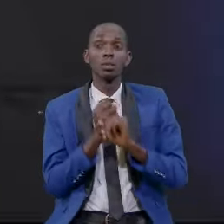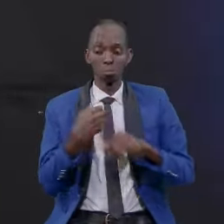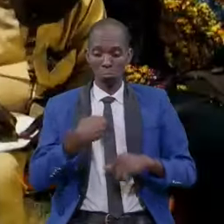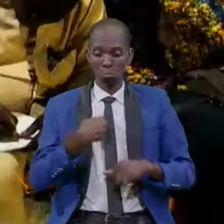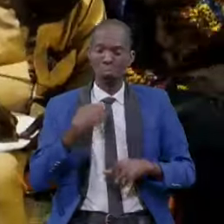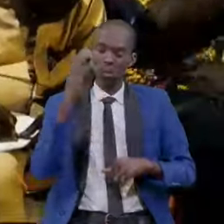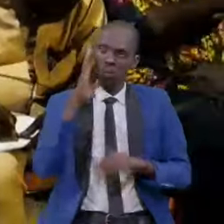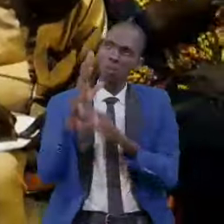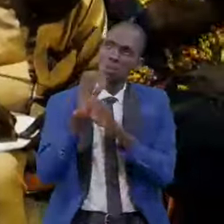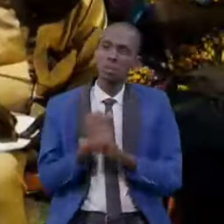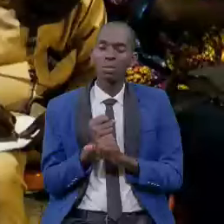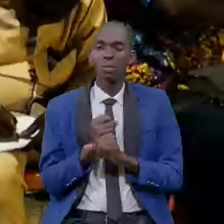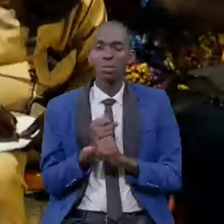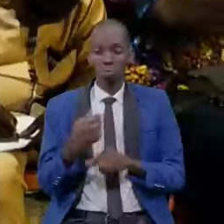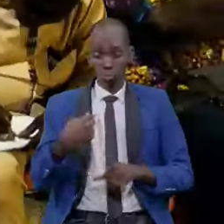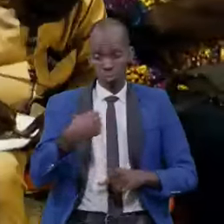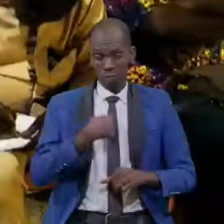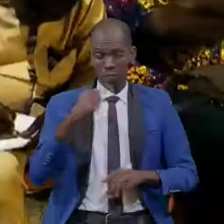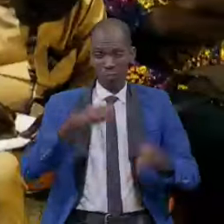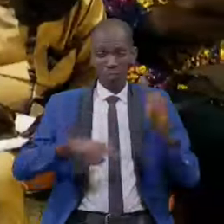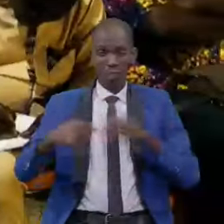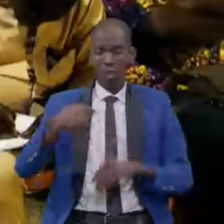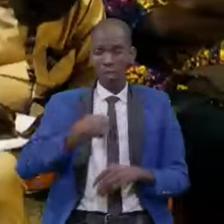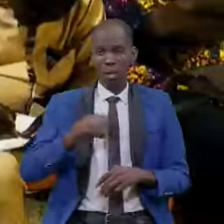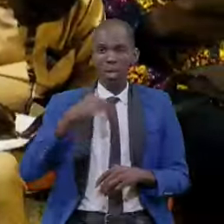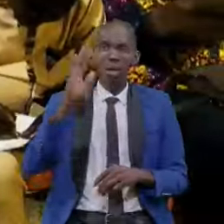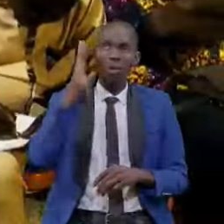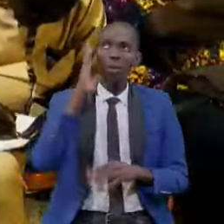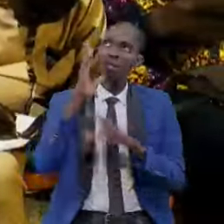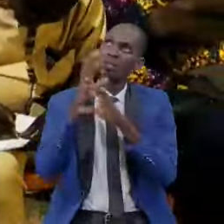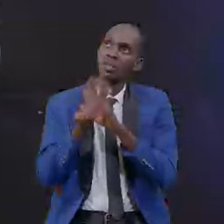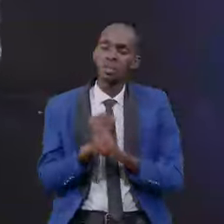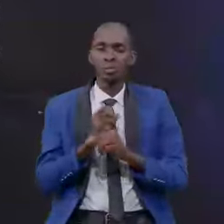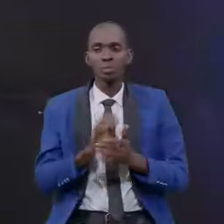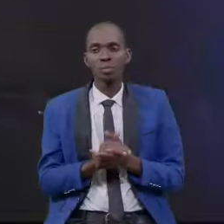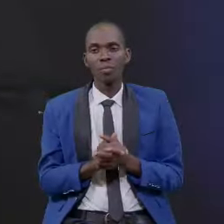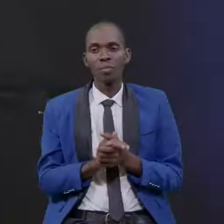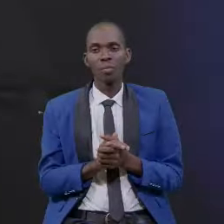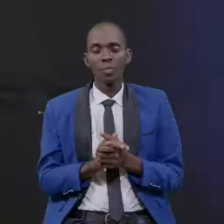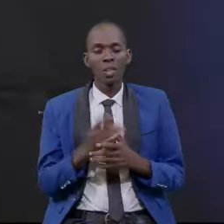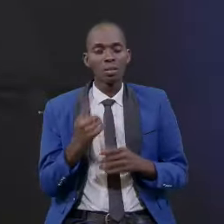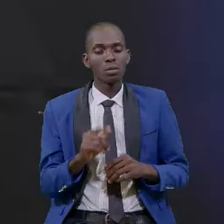receive. I will receive. The undeniable